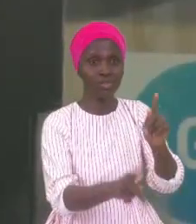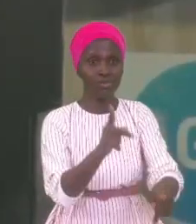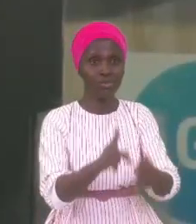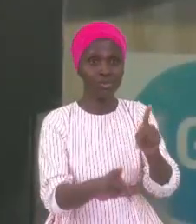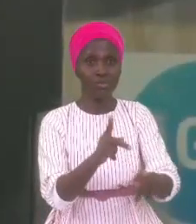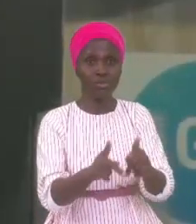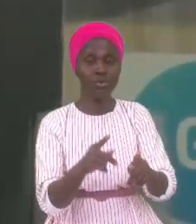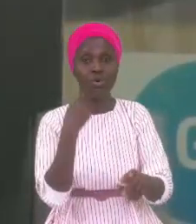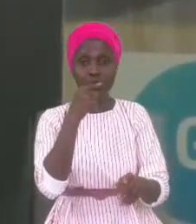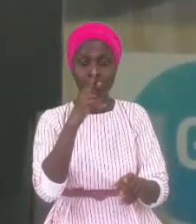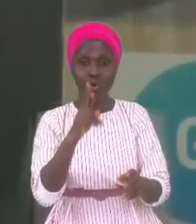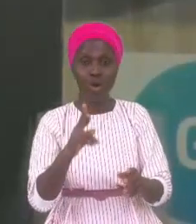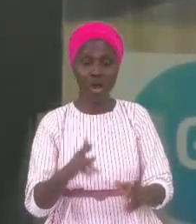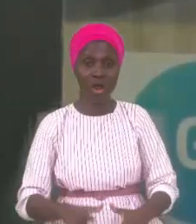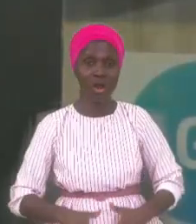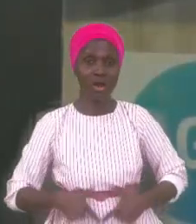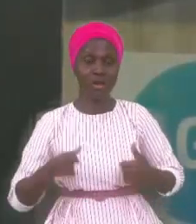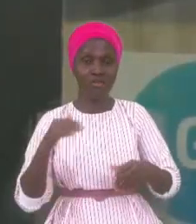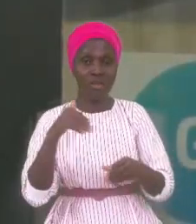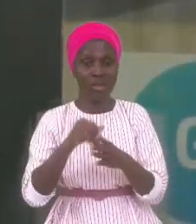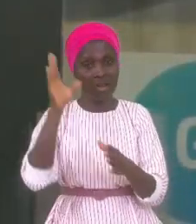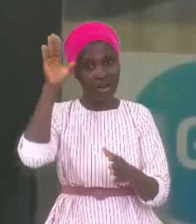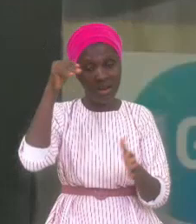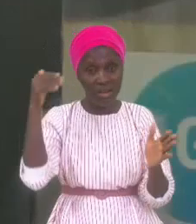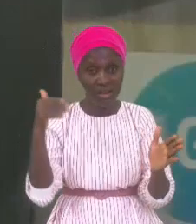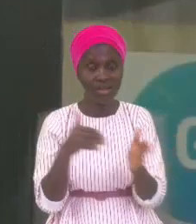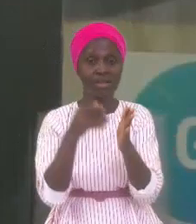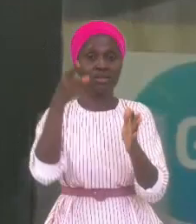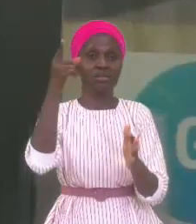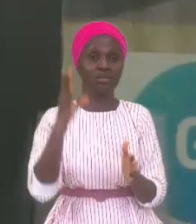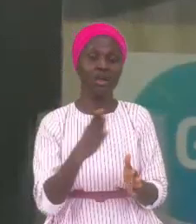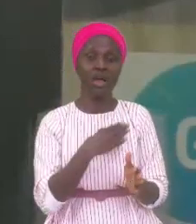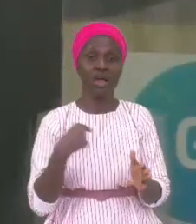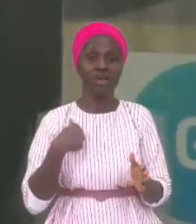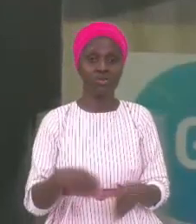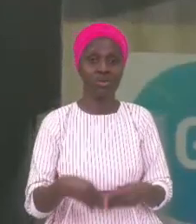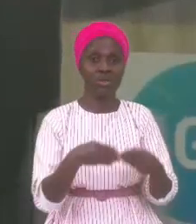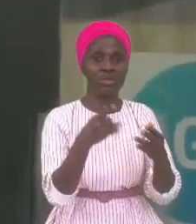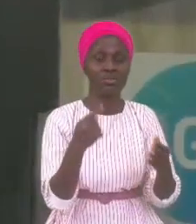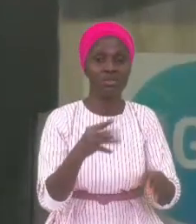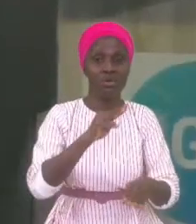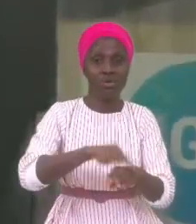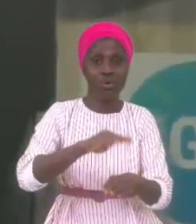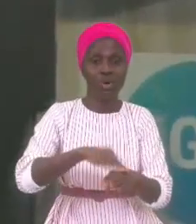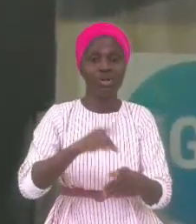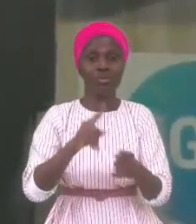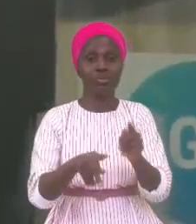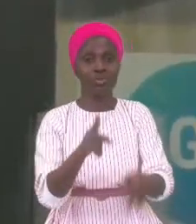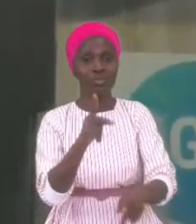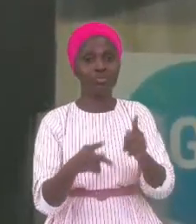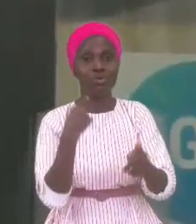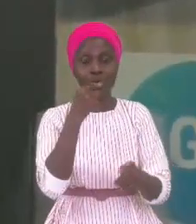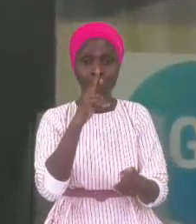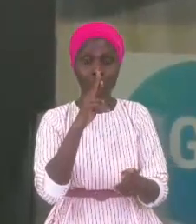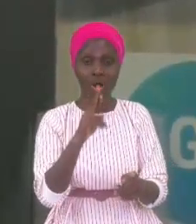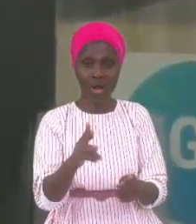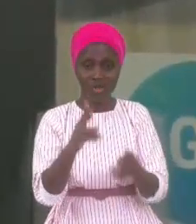in rebellion against God. And we give the warning to the people who are